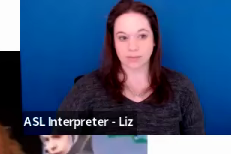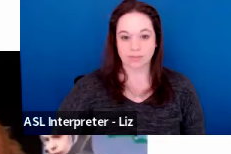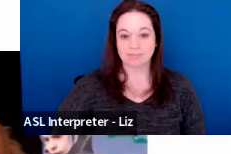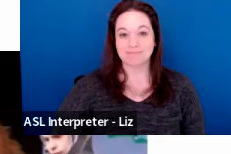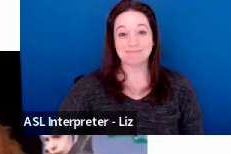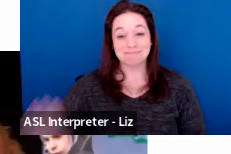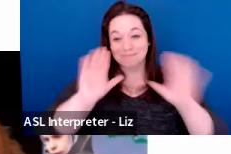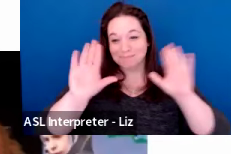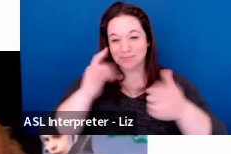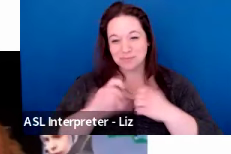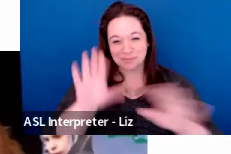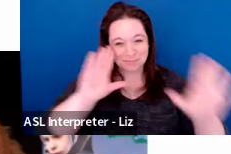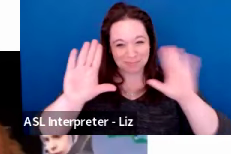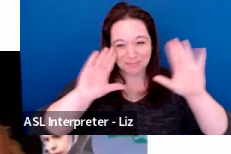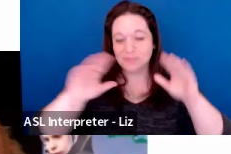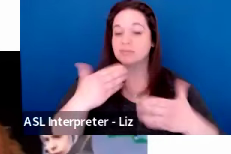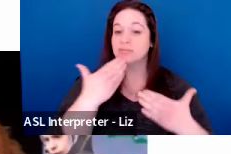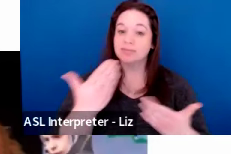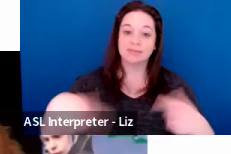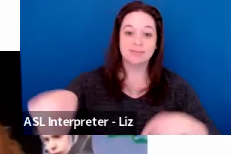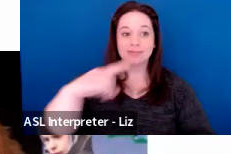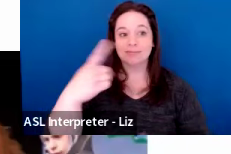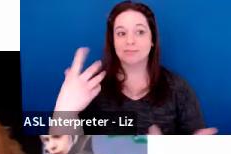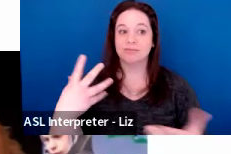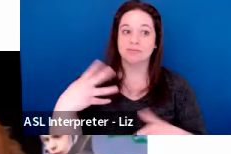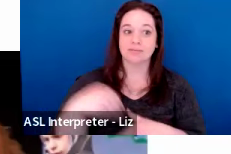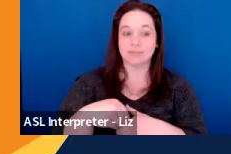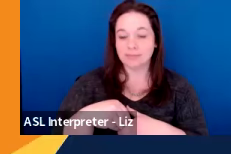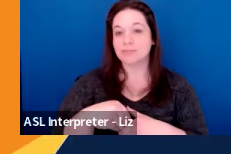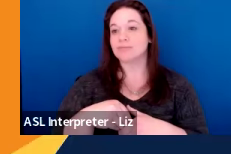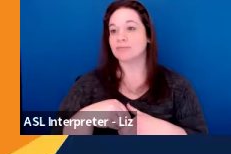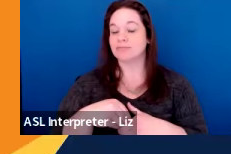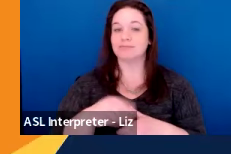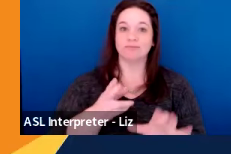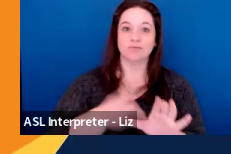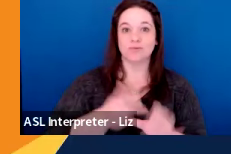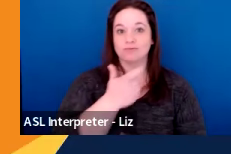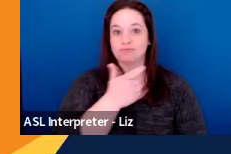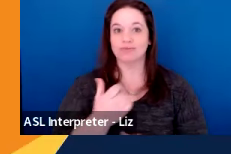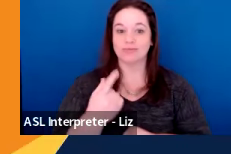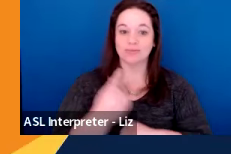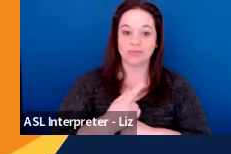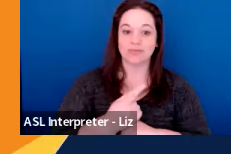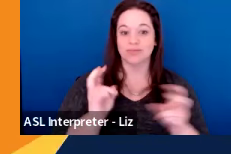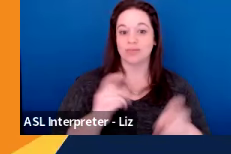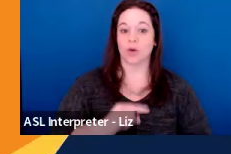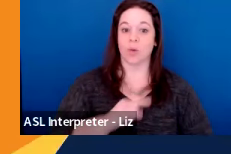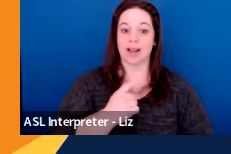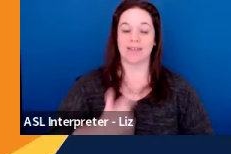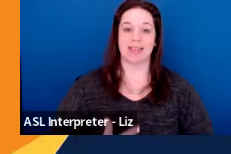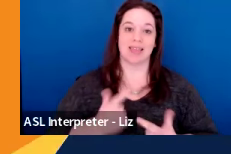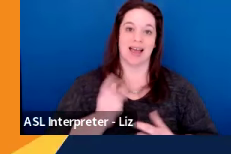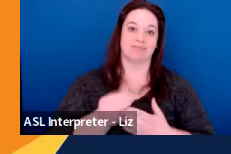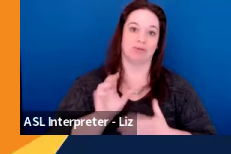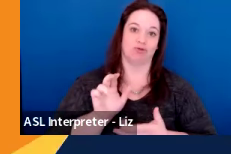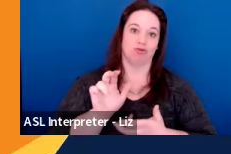Hello, everyone. Thank you so much for joining us today for the Quality of Life grant